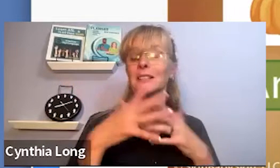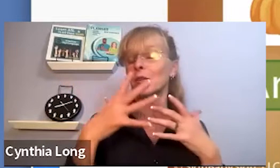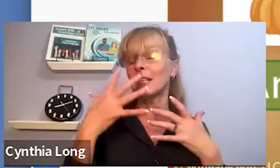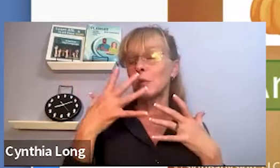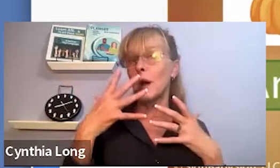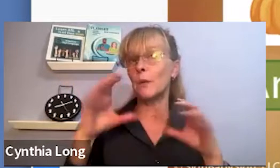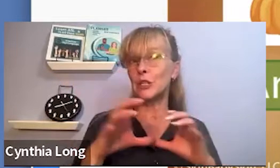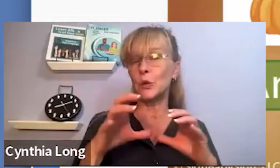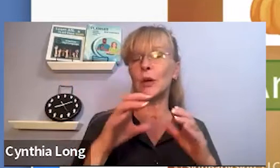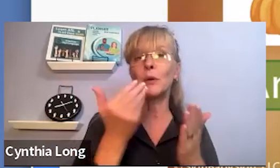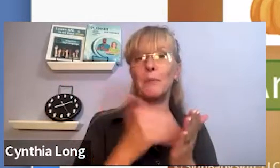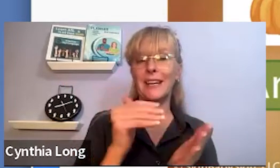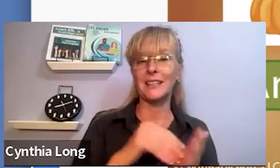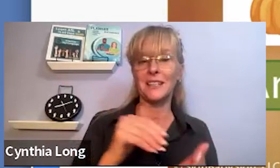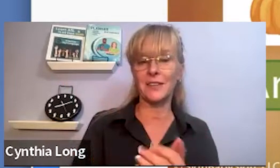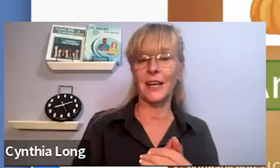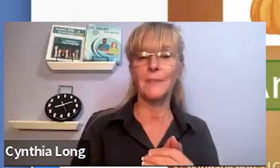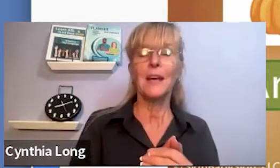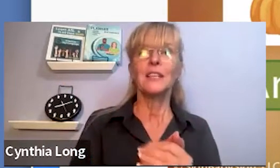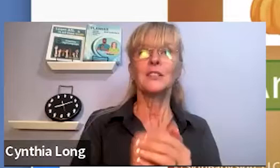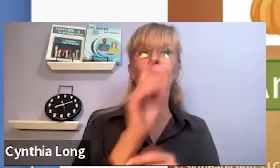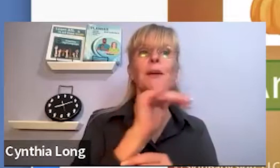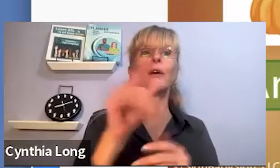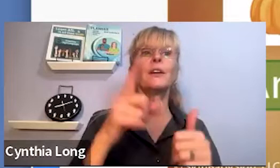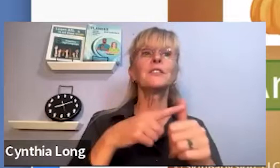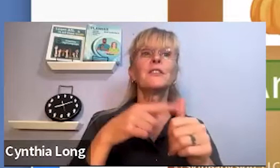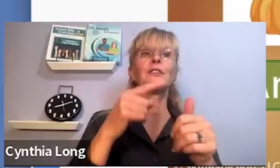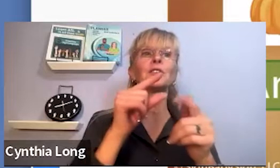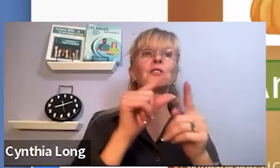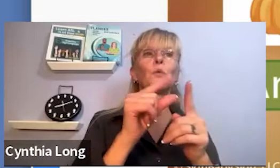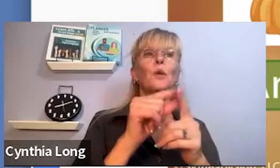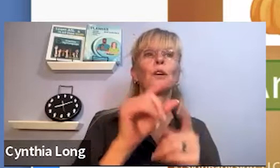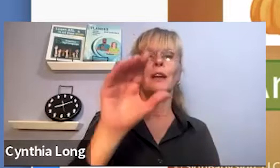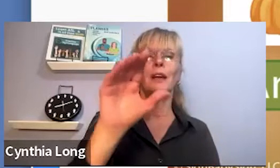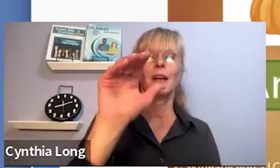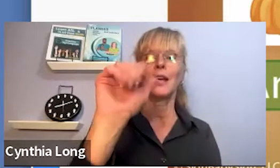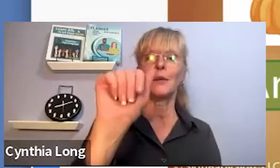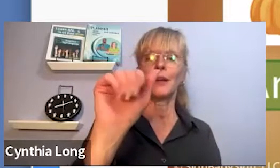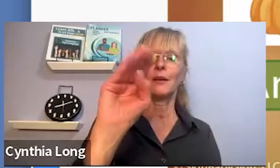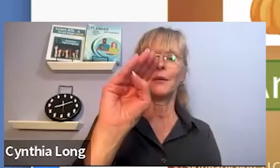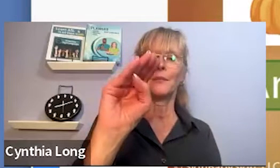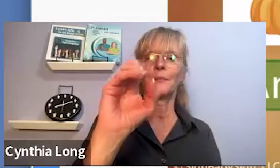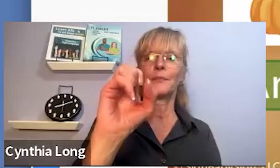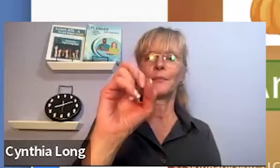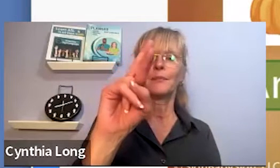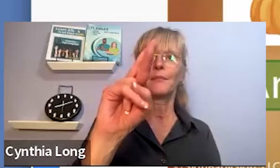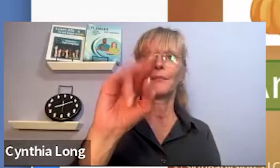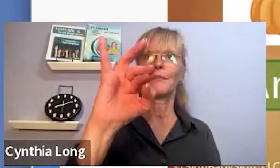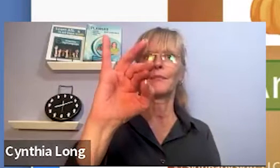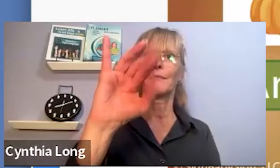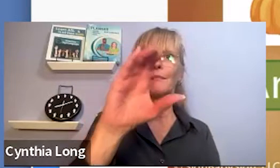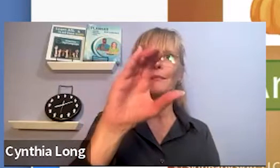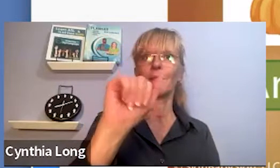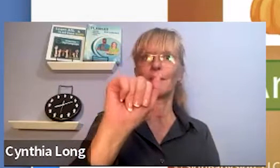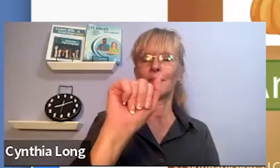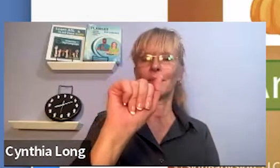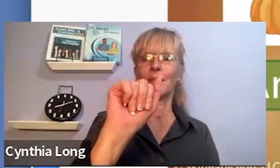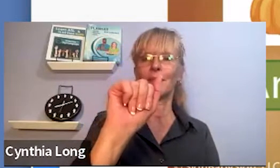finger spelling, so that's why we do it repetitively. So here we go. Here's the first word. Here we go.